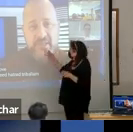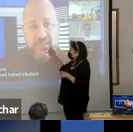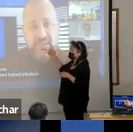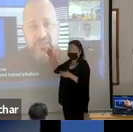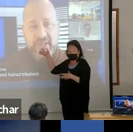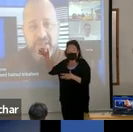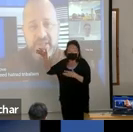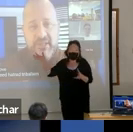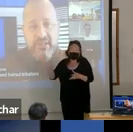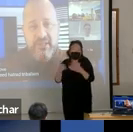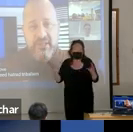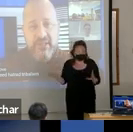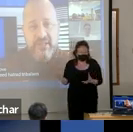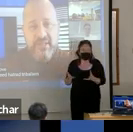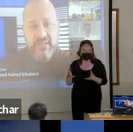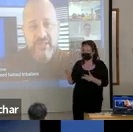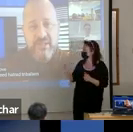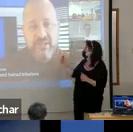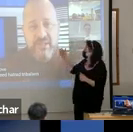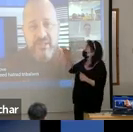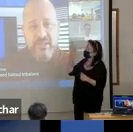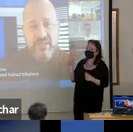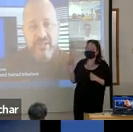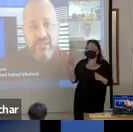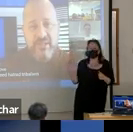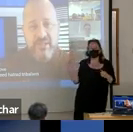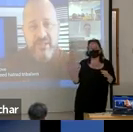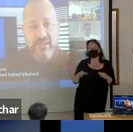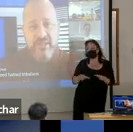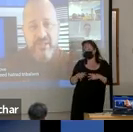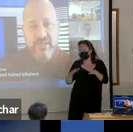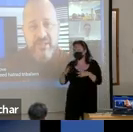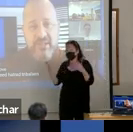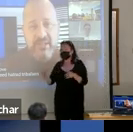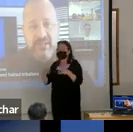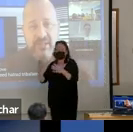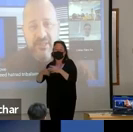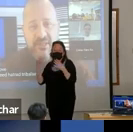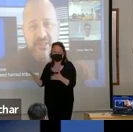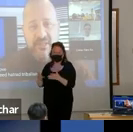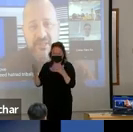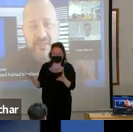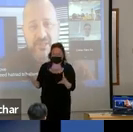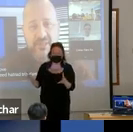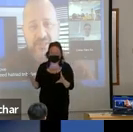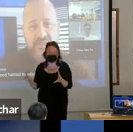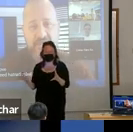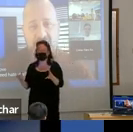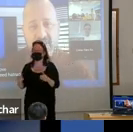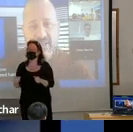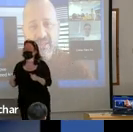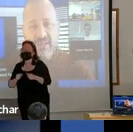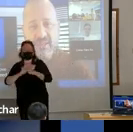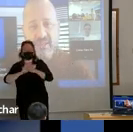Obama about his experience, then Obama told him that when he entered the White